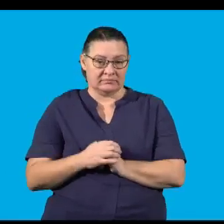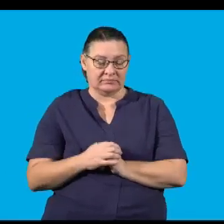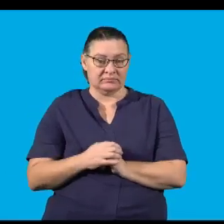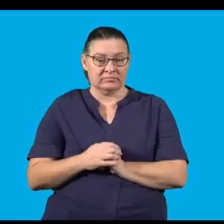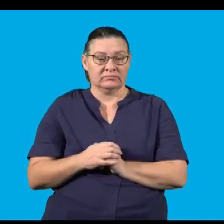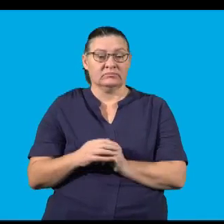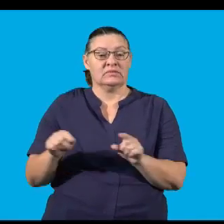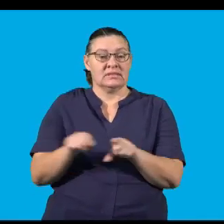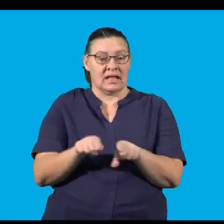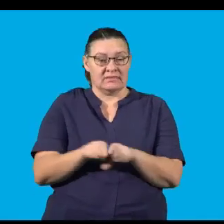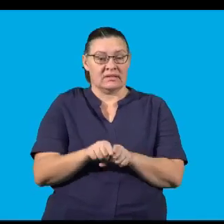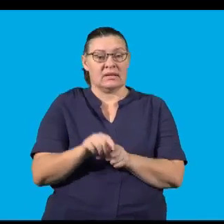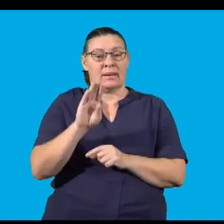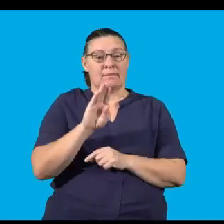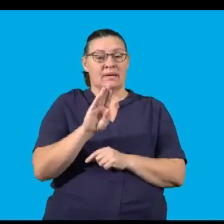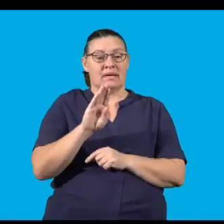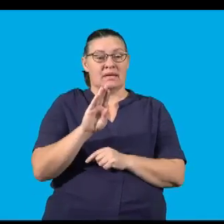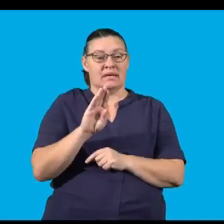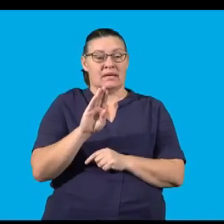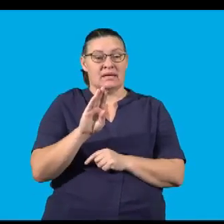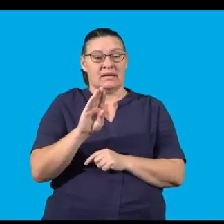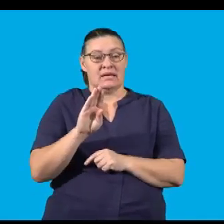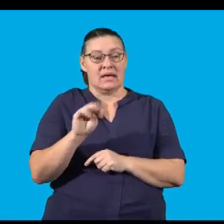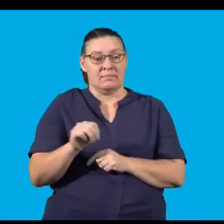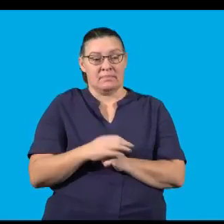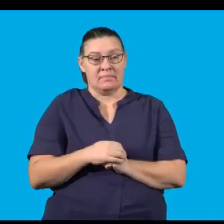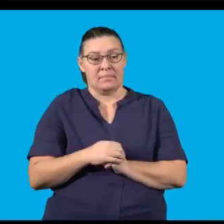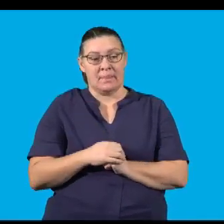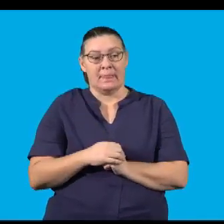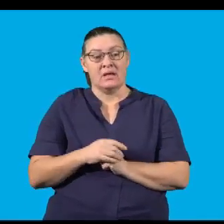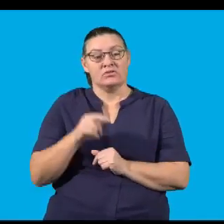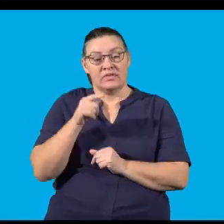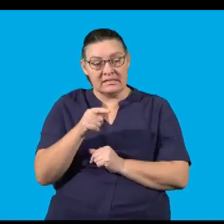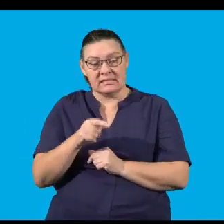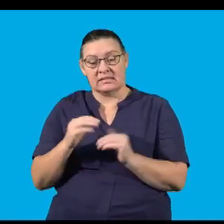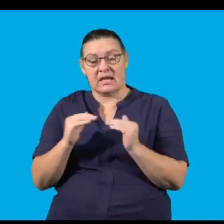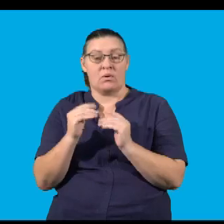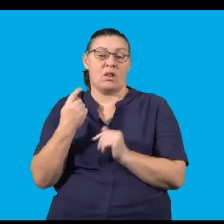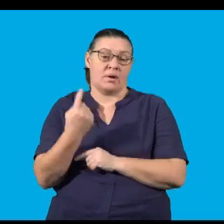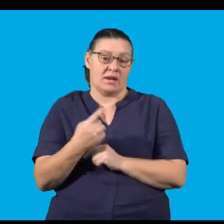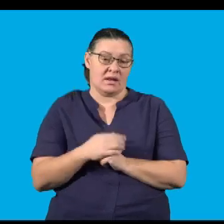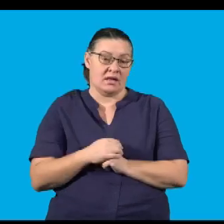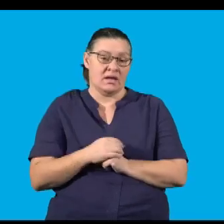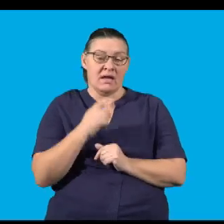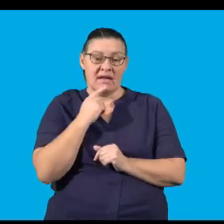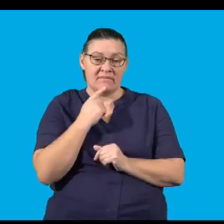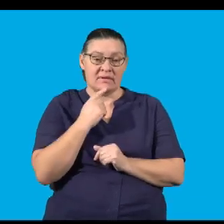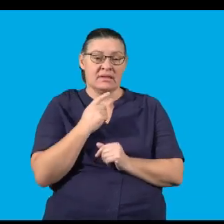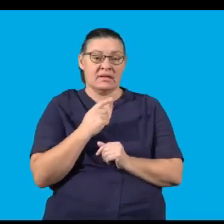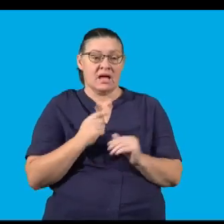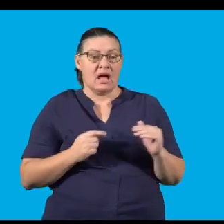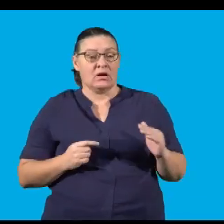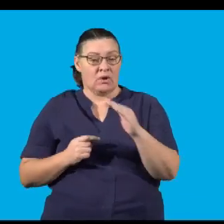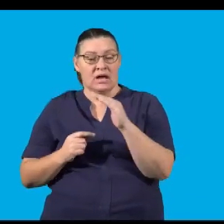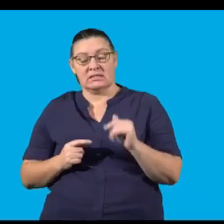gradient of BD, which is the same as BM, because remember M was the midpoint of BD, is equal to 1. Now if I